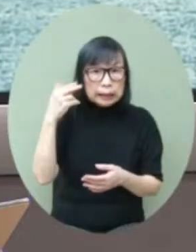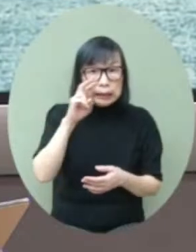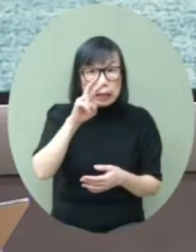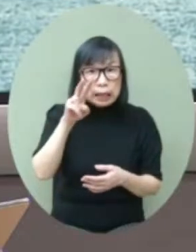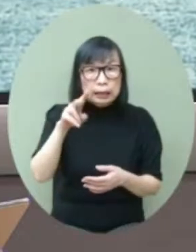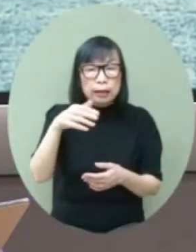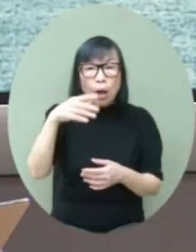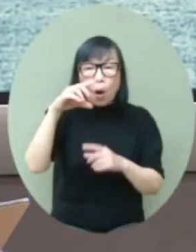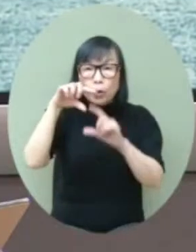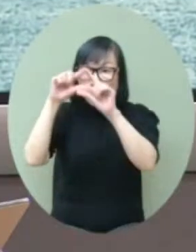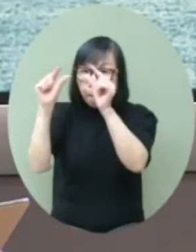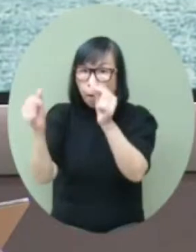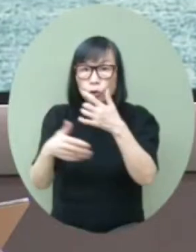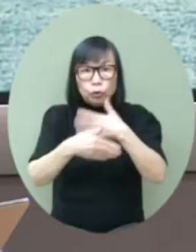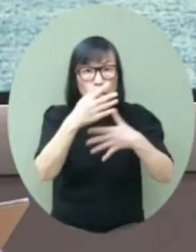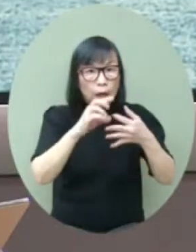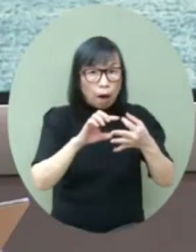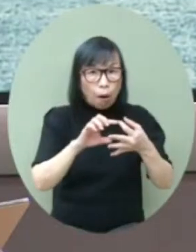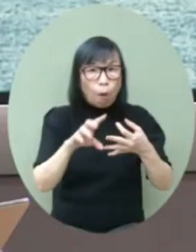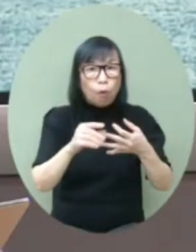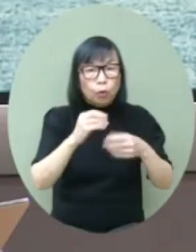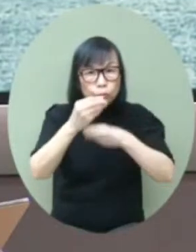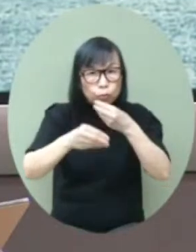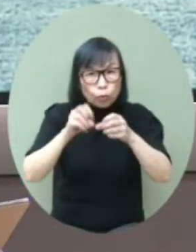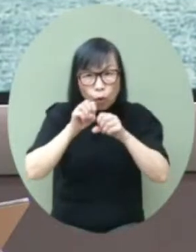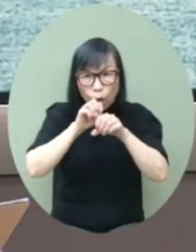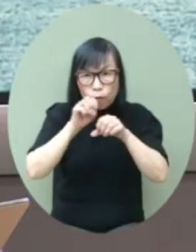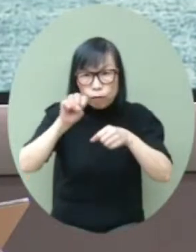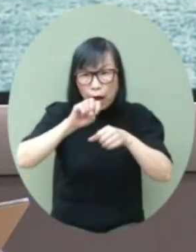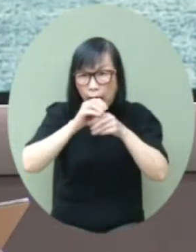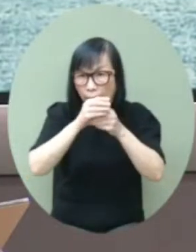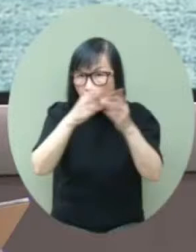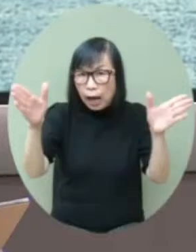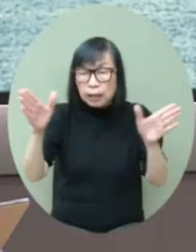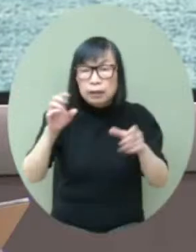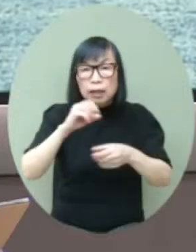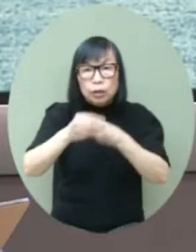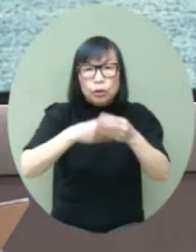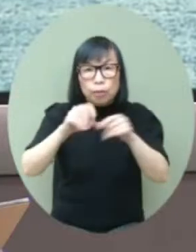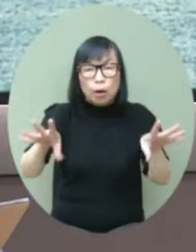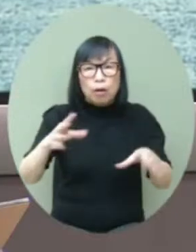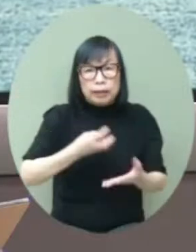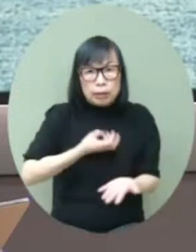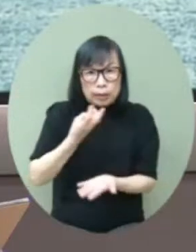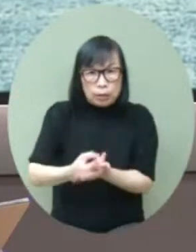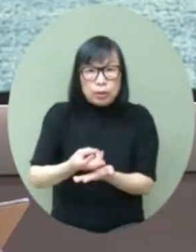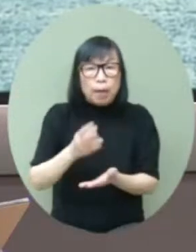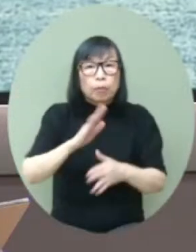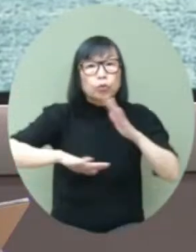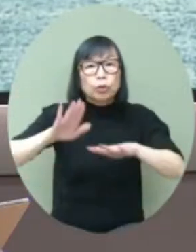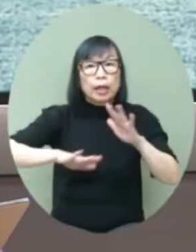in the case of the Moon Palace restaurant, there could be an extensive